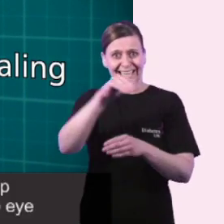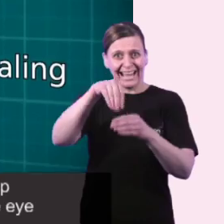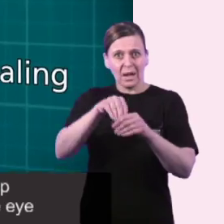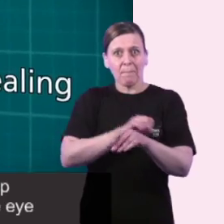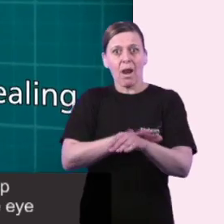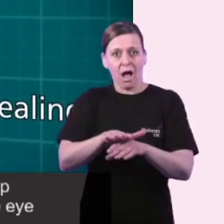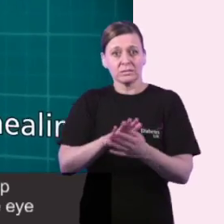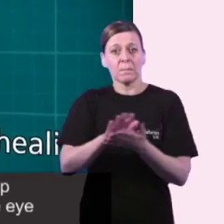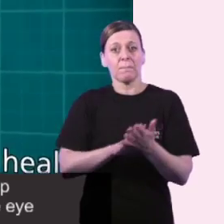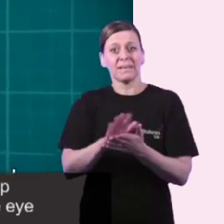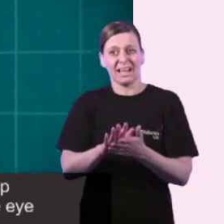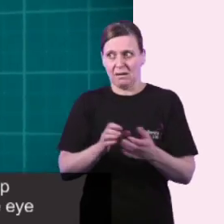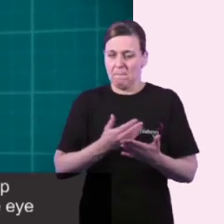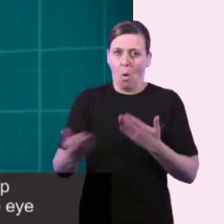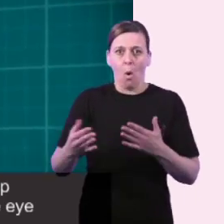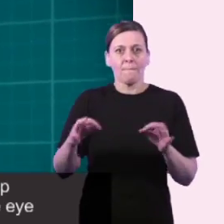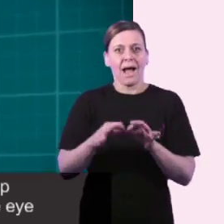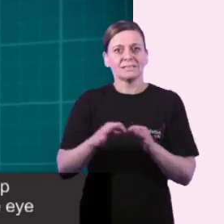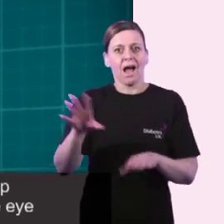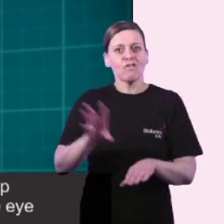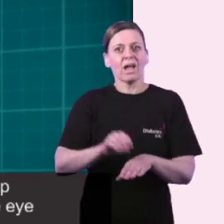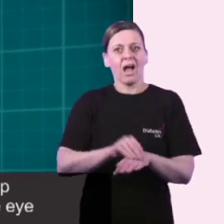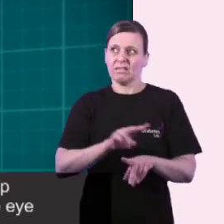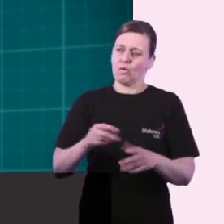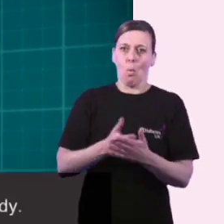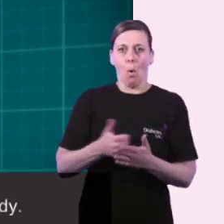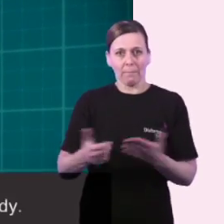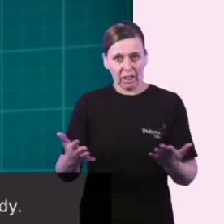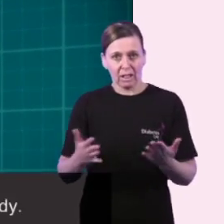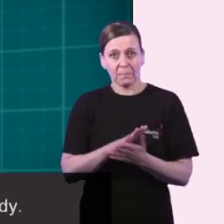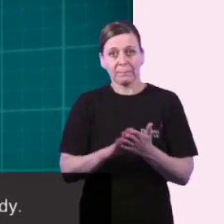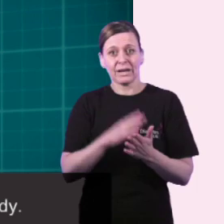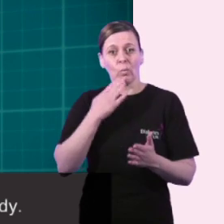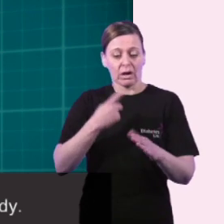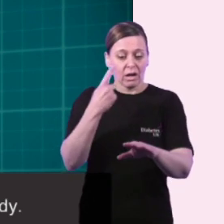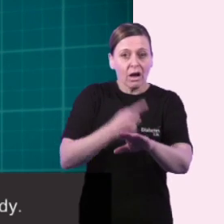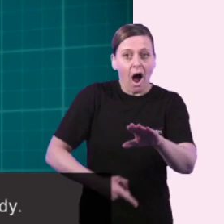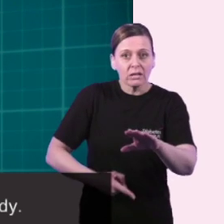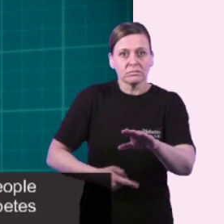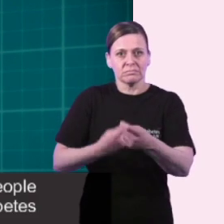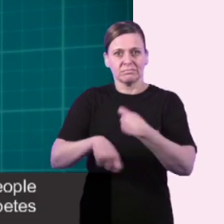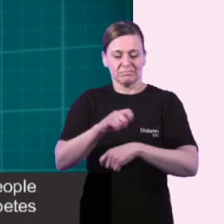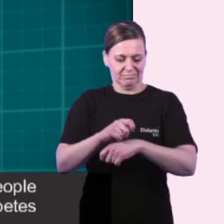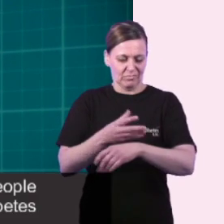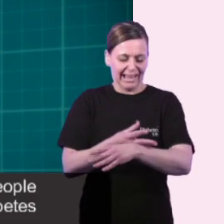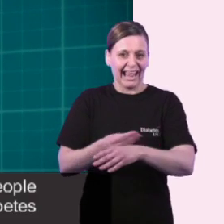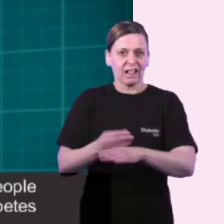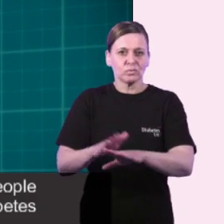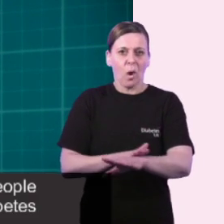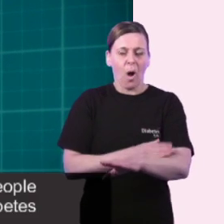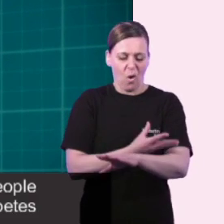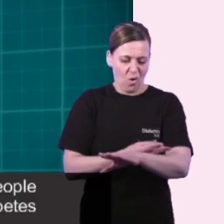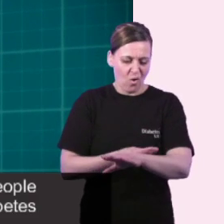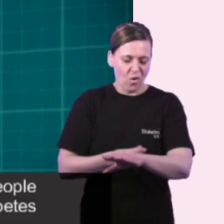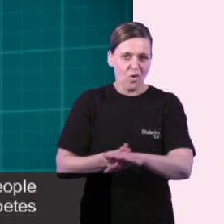Glucose can also build up in the lens at the front of the eye causing the liquid in the lens to become cloudy. That can mean that some